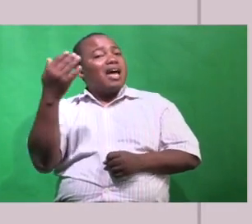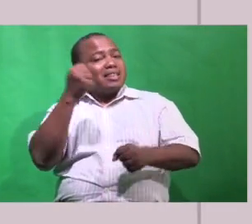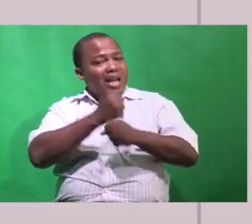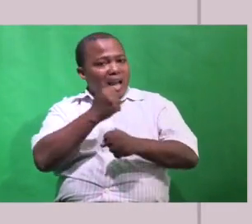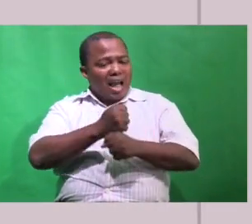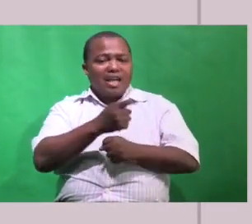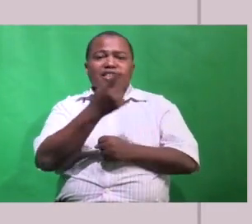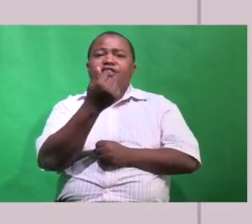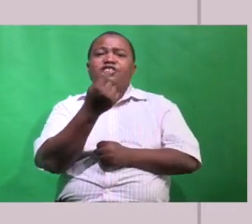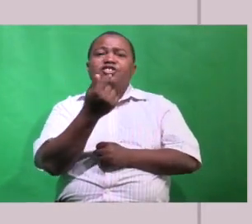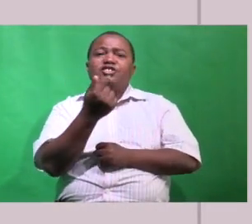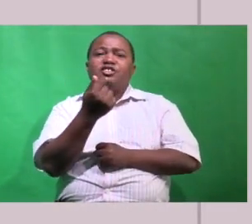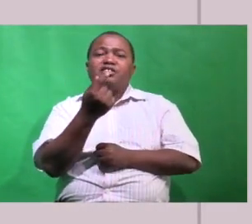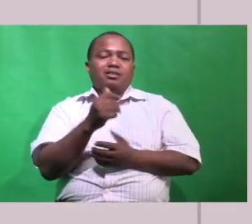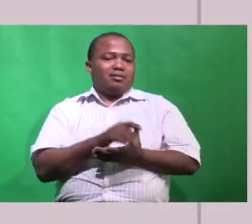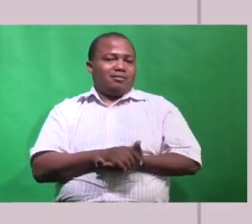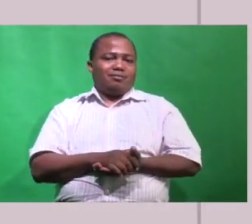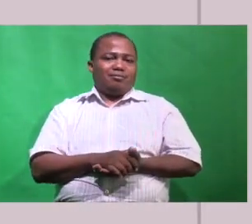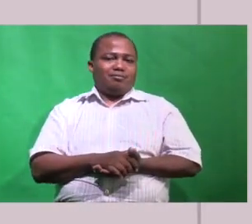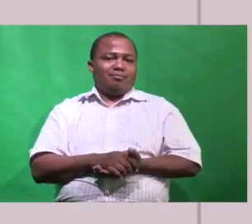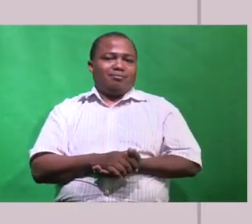Tanzania shillings